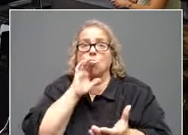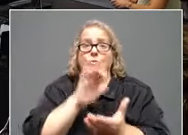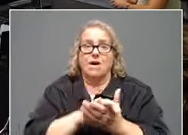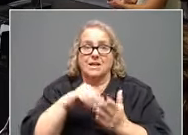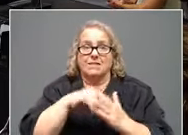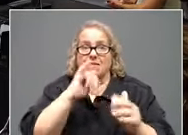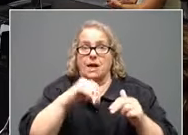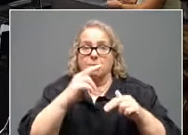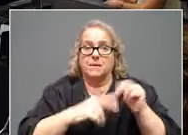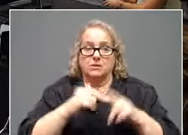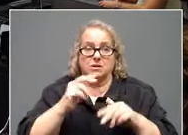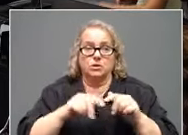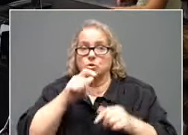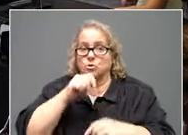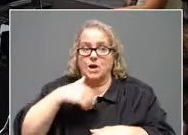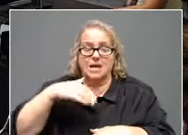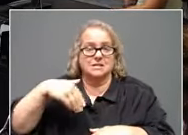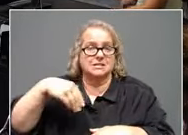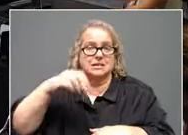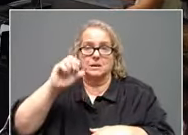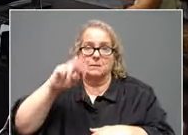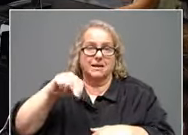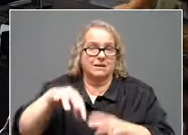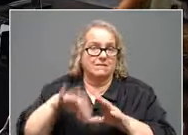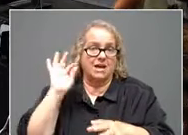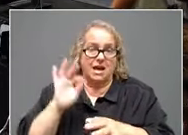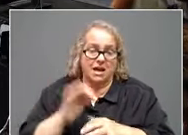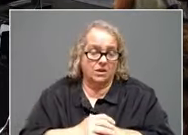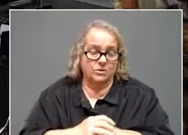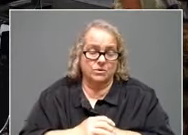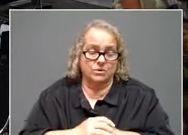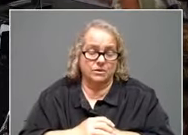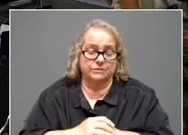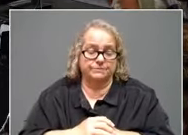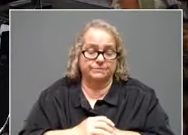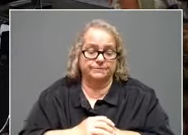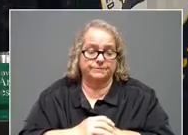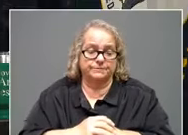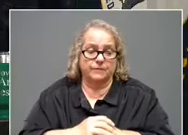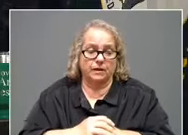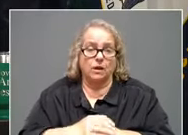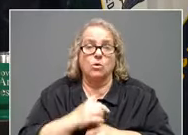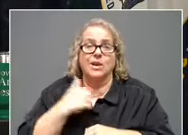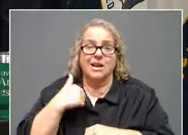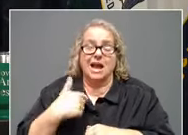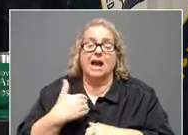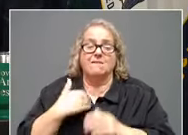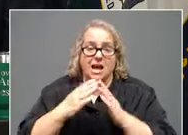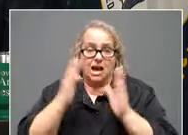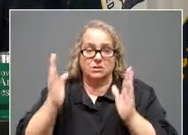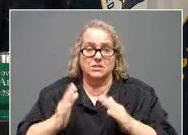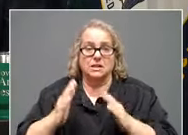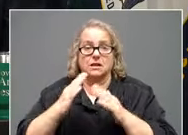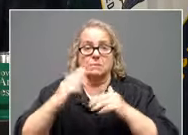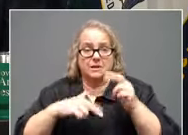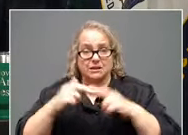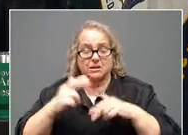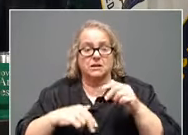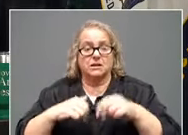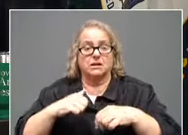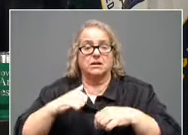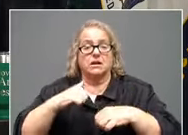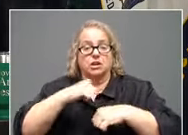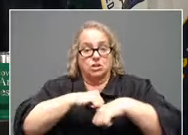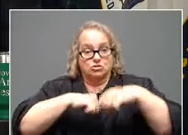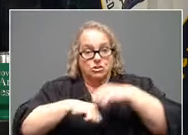been located. Certainly, we have housing building construction, different areas in our